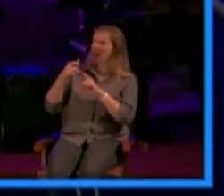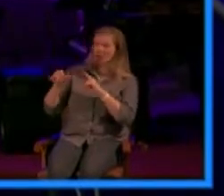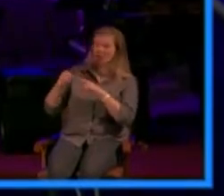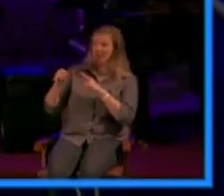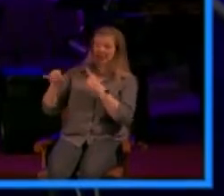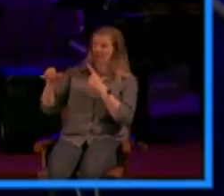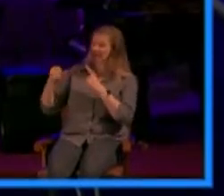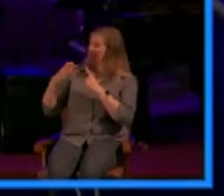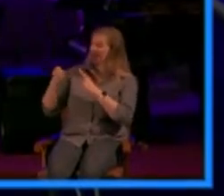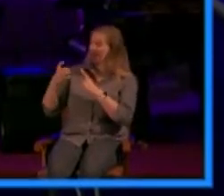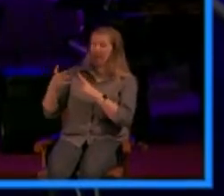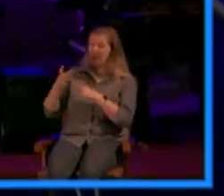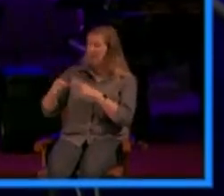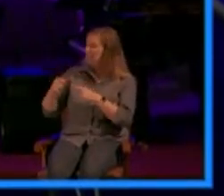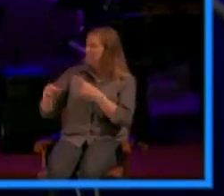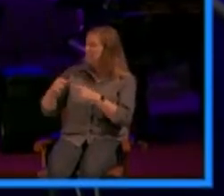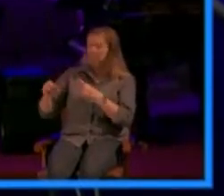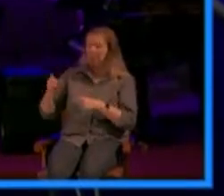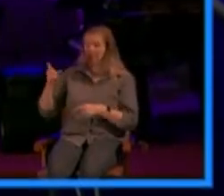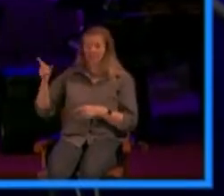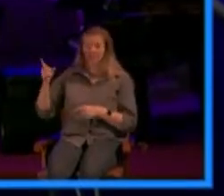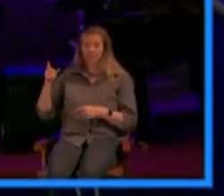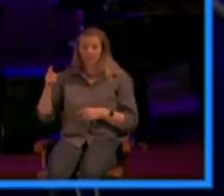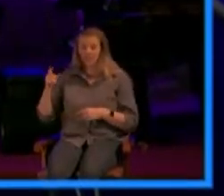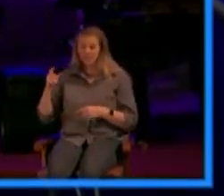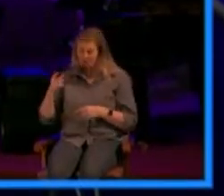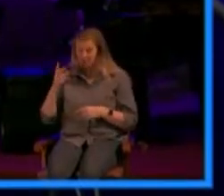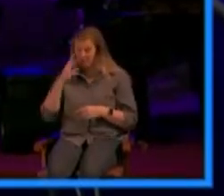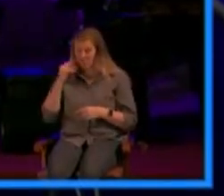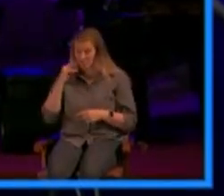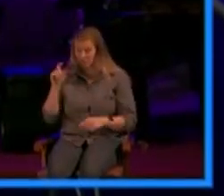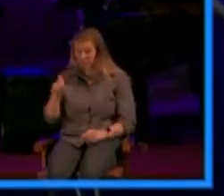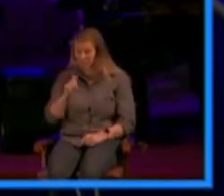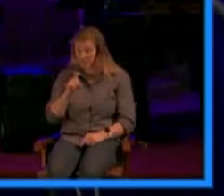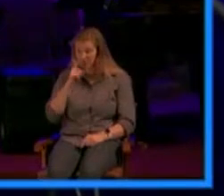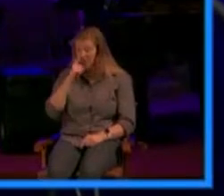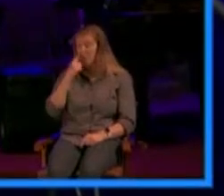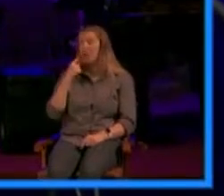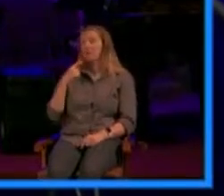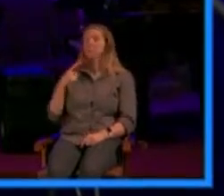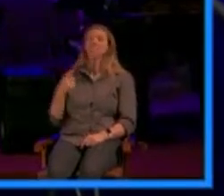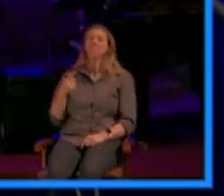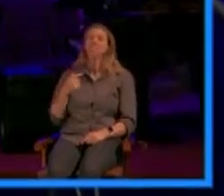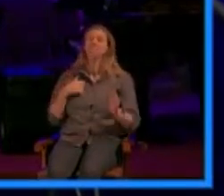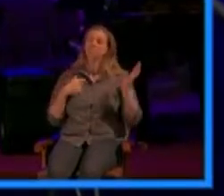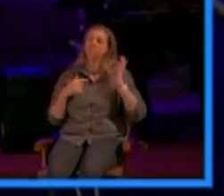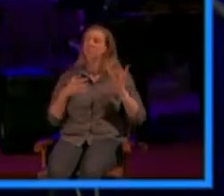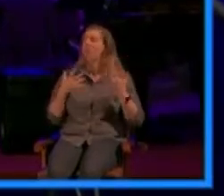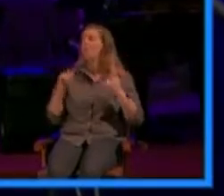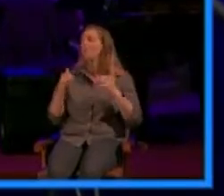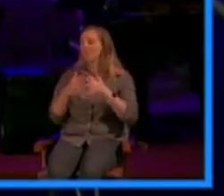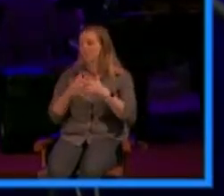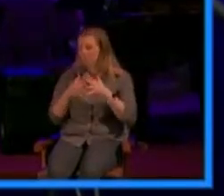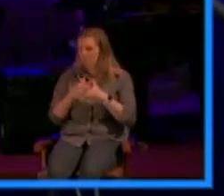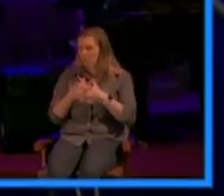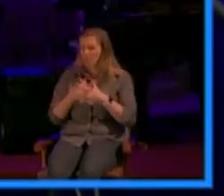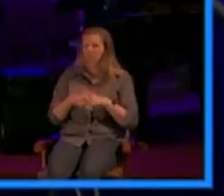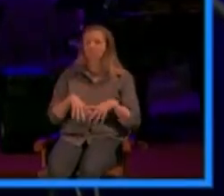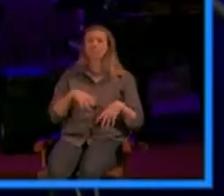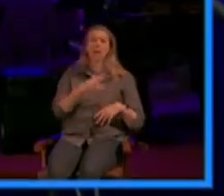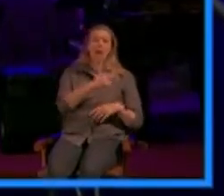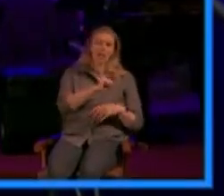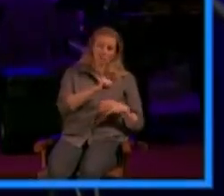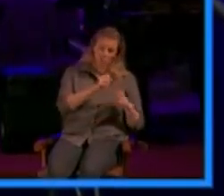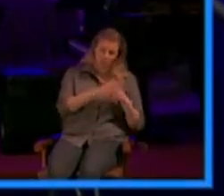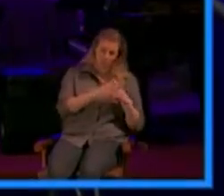what. I had a coach in high school who's a great football coach, and I played a little bit in college, and I had some wonderful